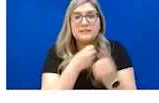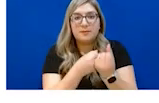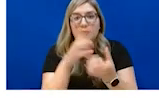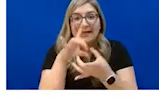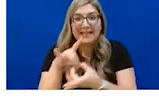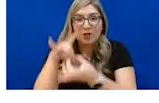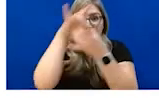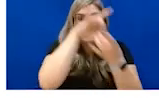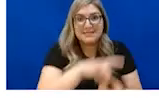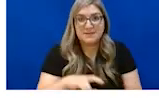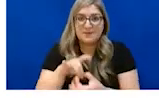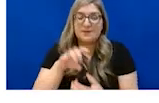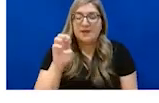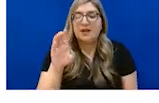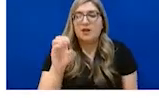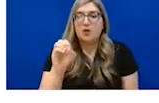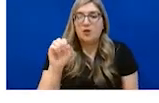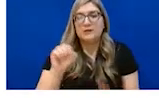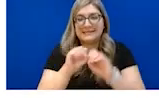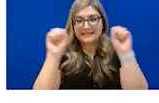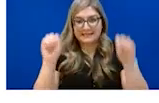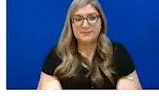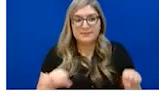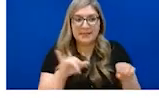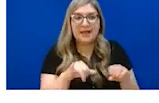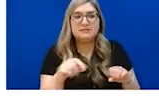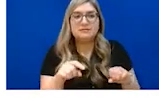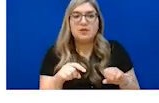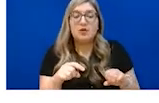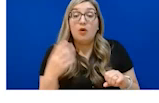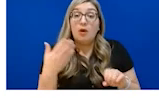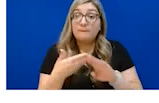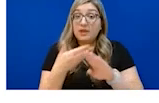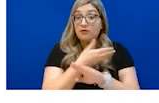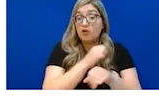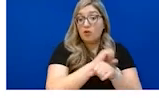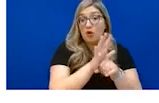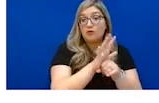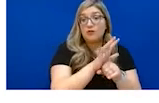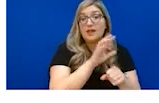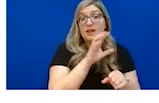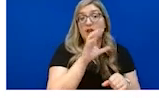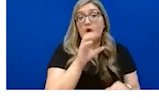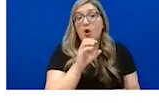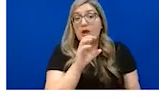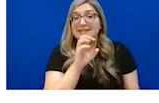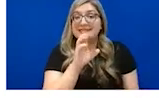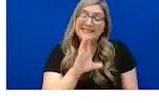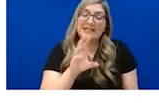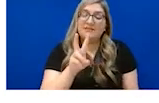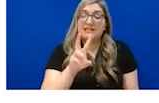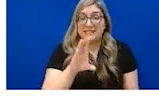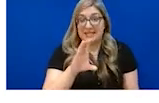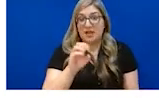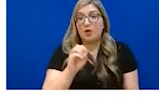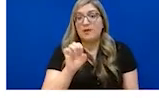does provide. It has changed over time. Before COVID, they were able to provide more services at no